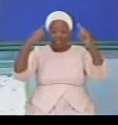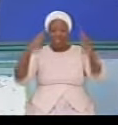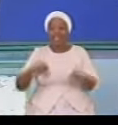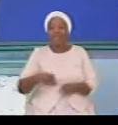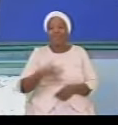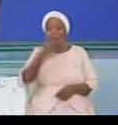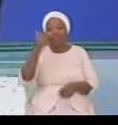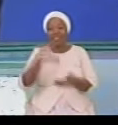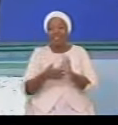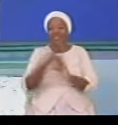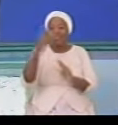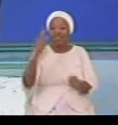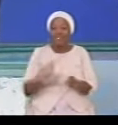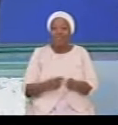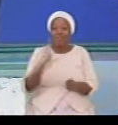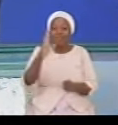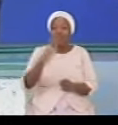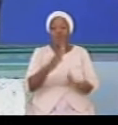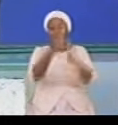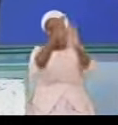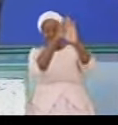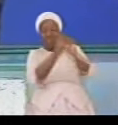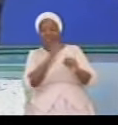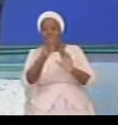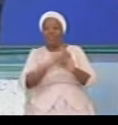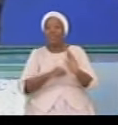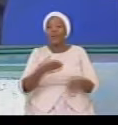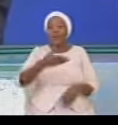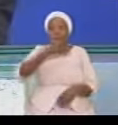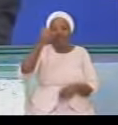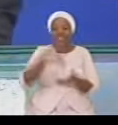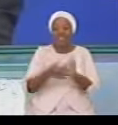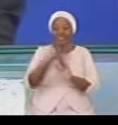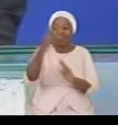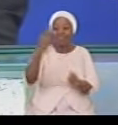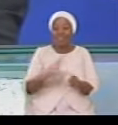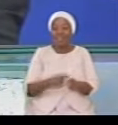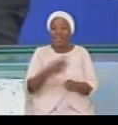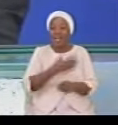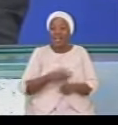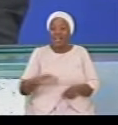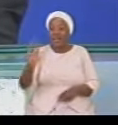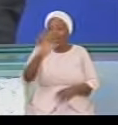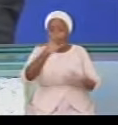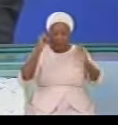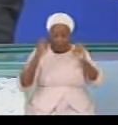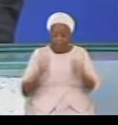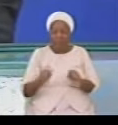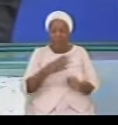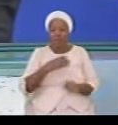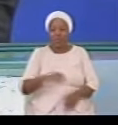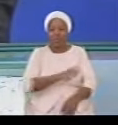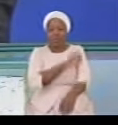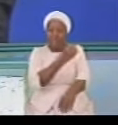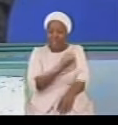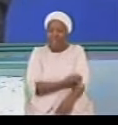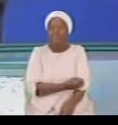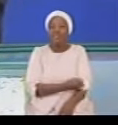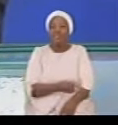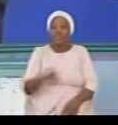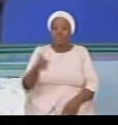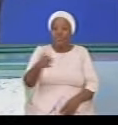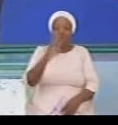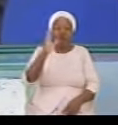better. Your achievement better. And your power, your strength, you